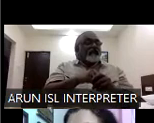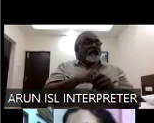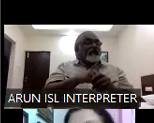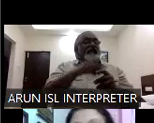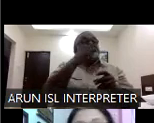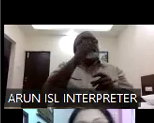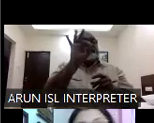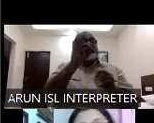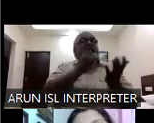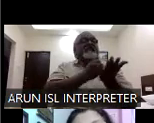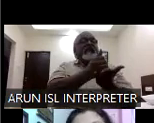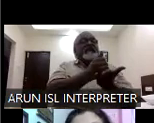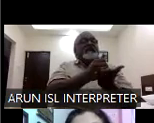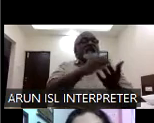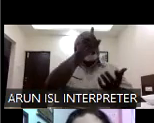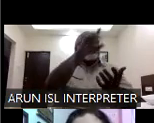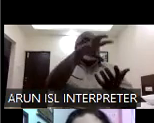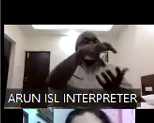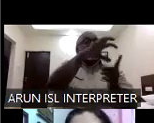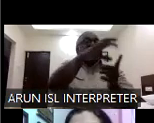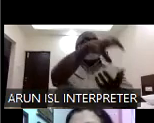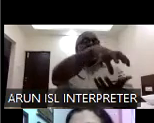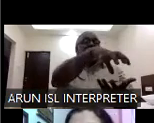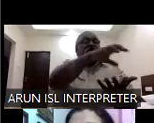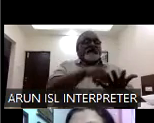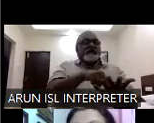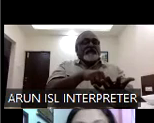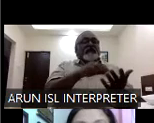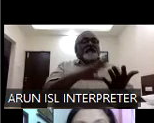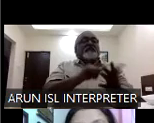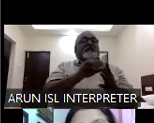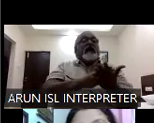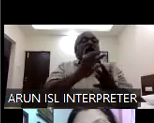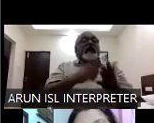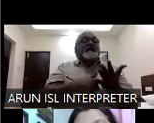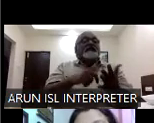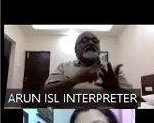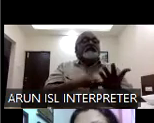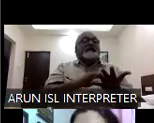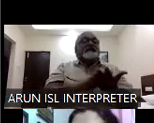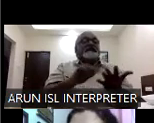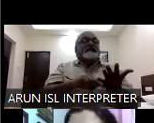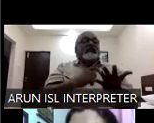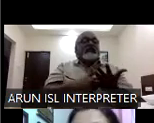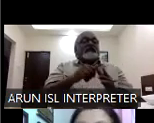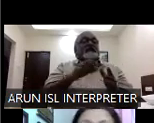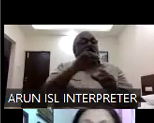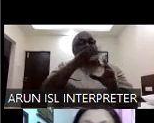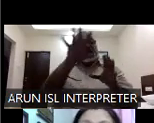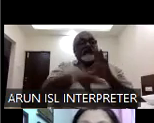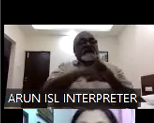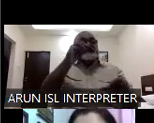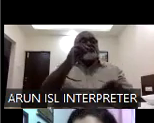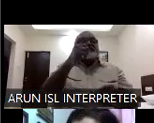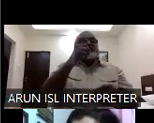70 villages. And in 70 villages, we thought we cannot go to all the 70 villages. So we selected 7 villages. So